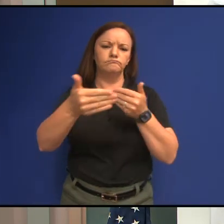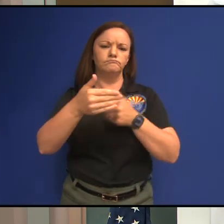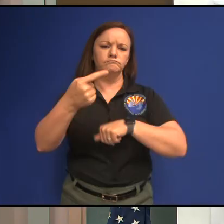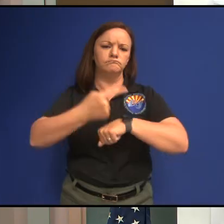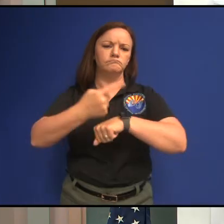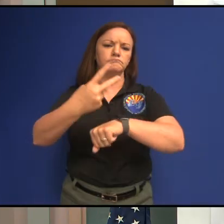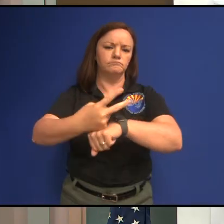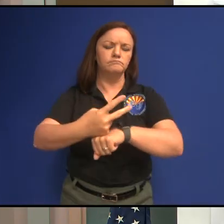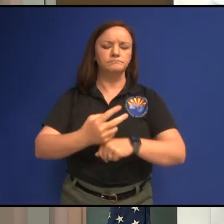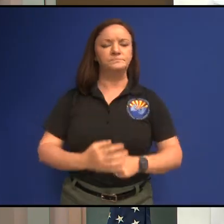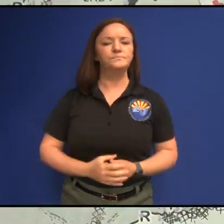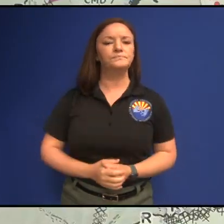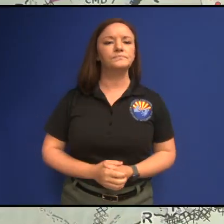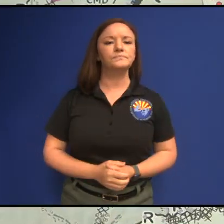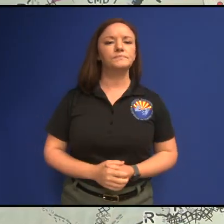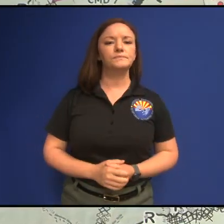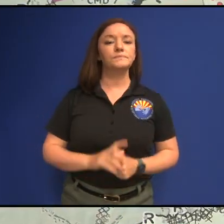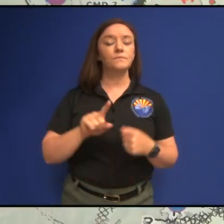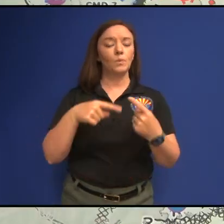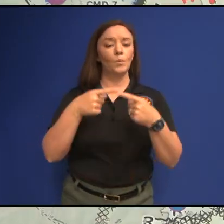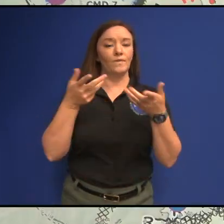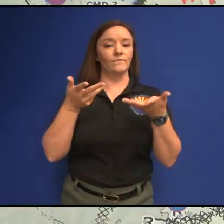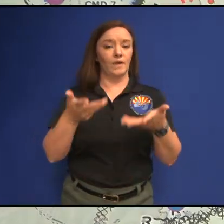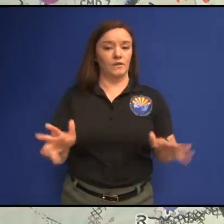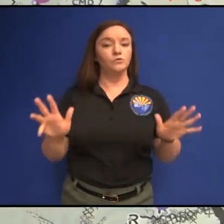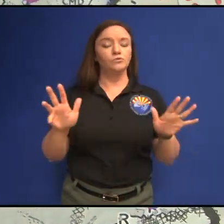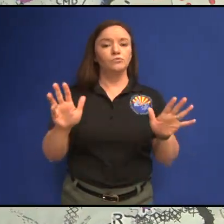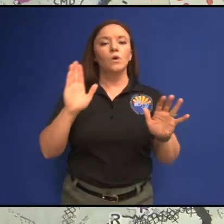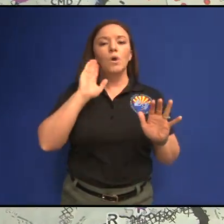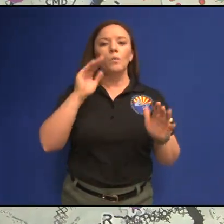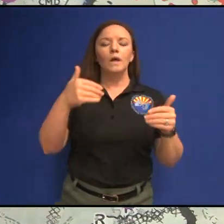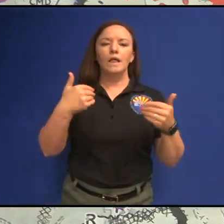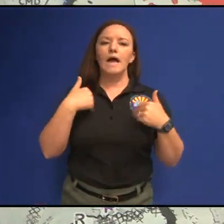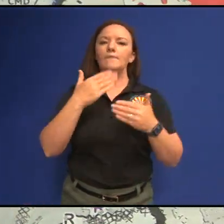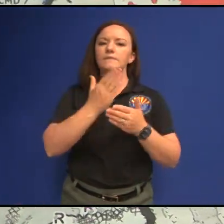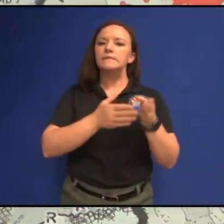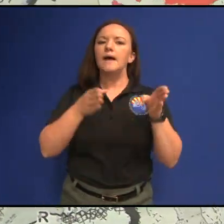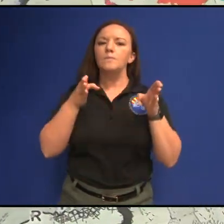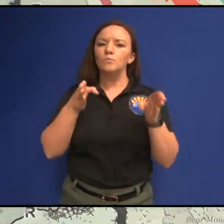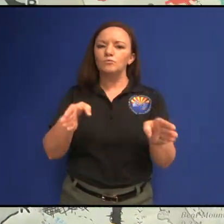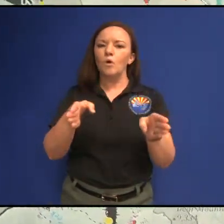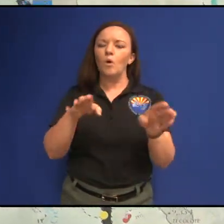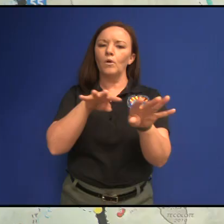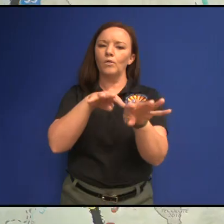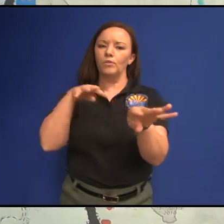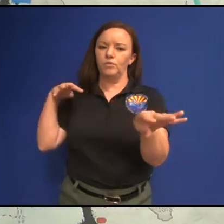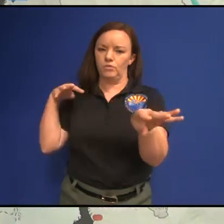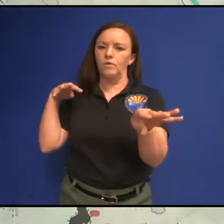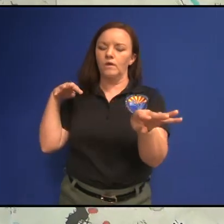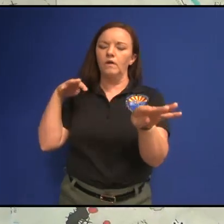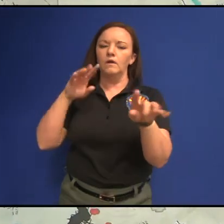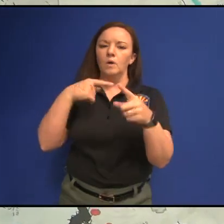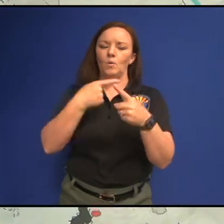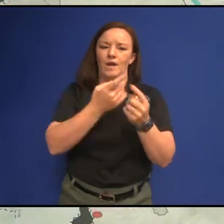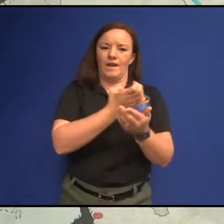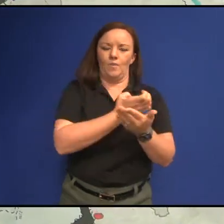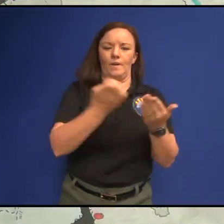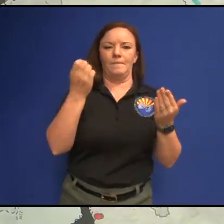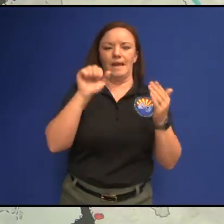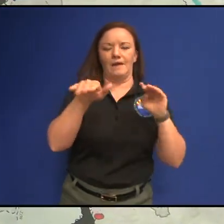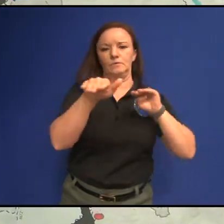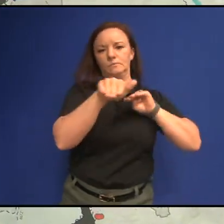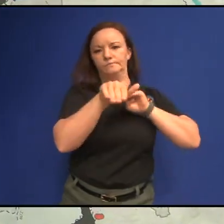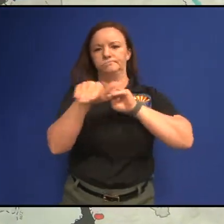well. And when they do get it finished, we will probably have some road delays as they move that equipment back out of there, but we'll try to keep updated on when that's